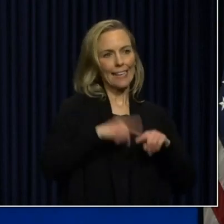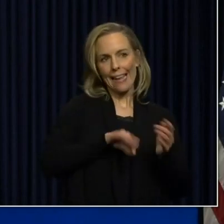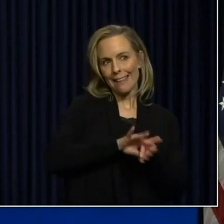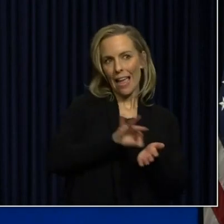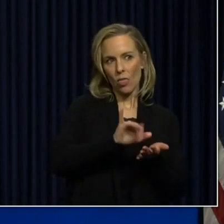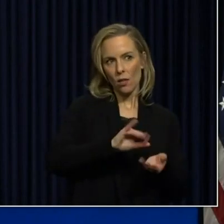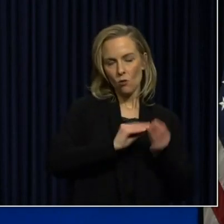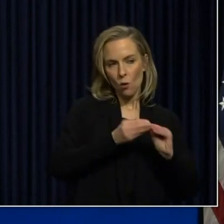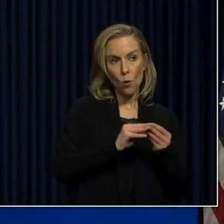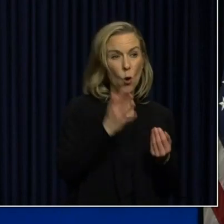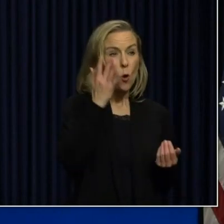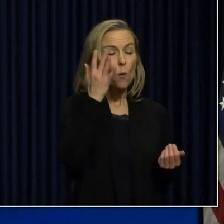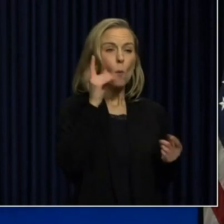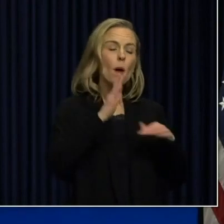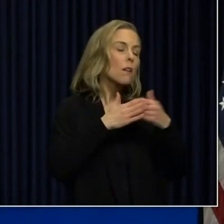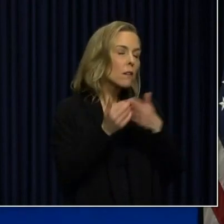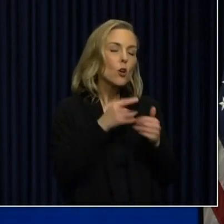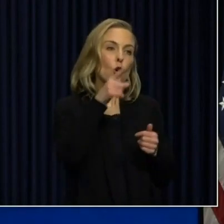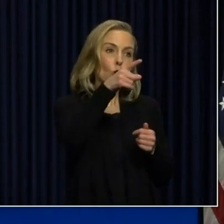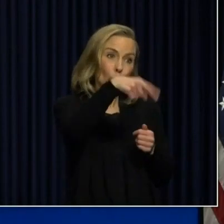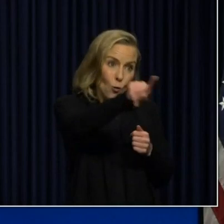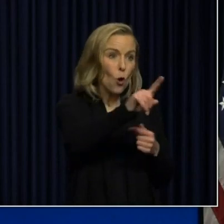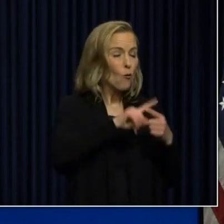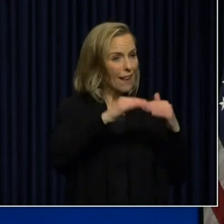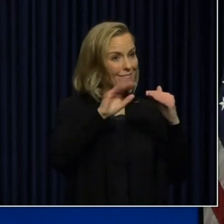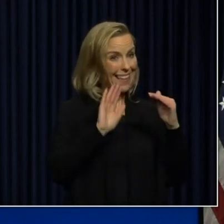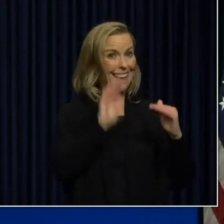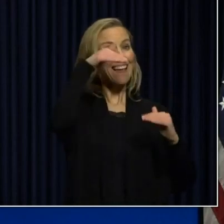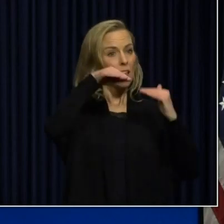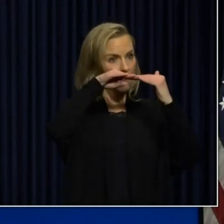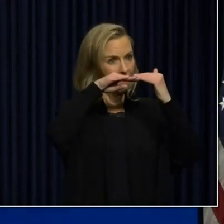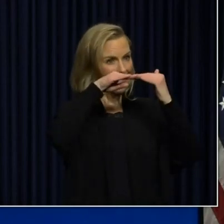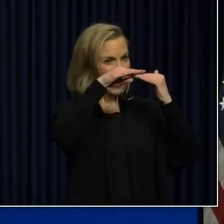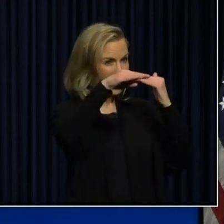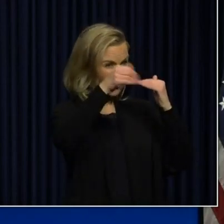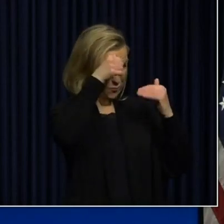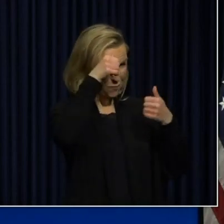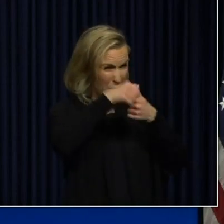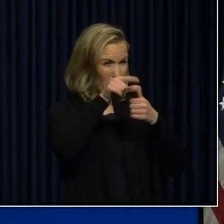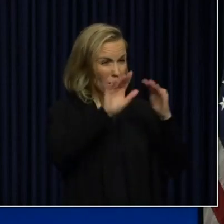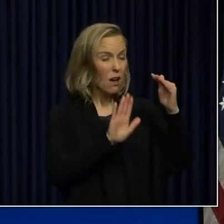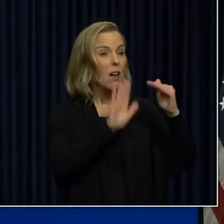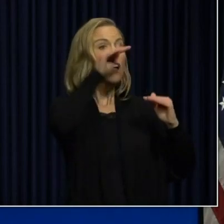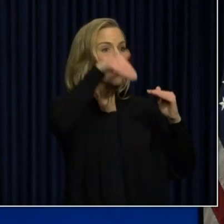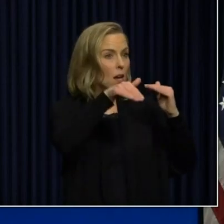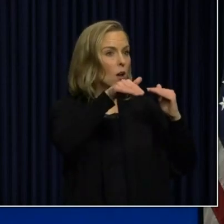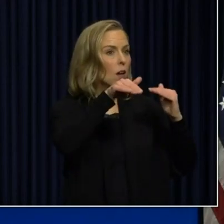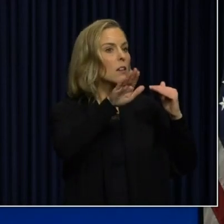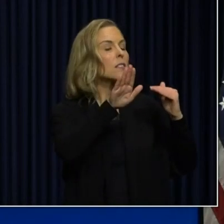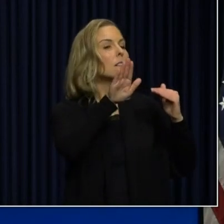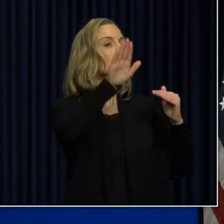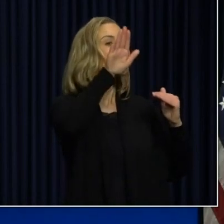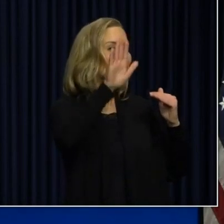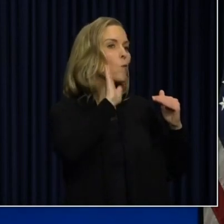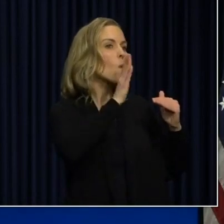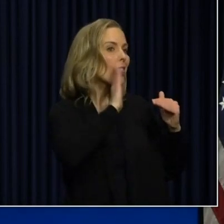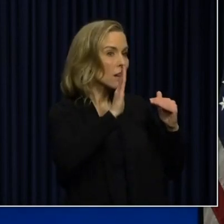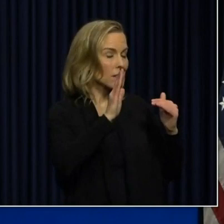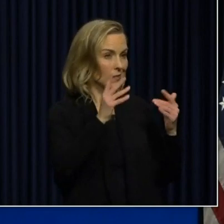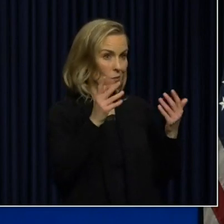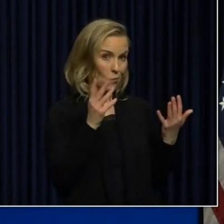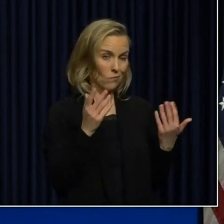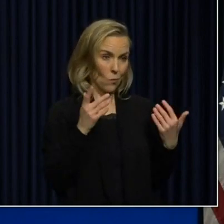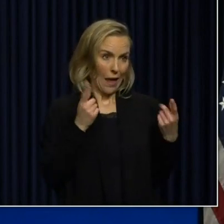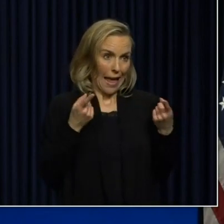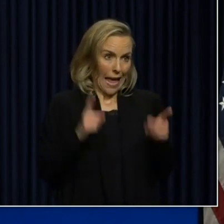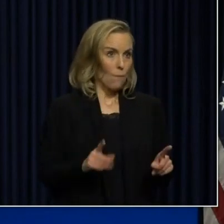You are flattening the curve. But let's remember there is a curve, right? There is an escalation. There's going to be a day where we